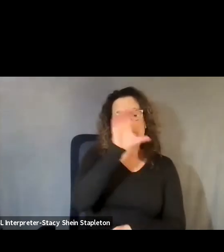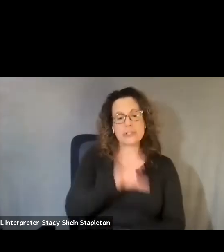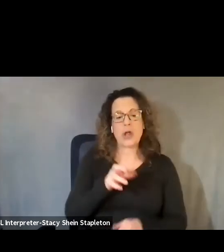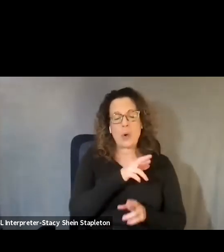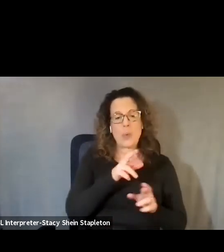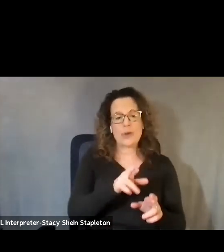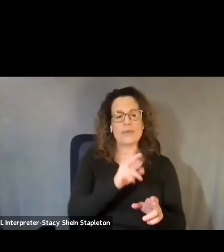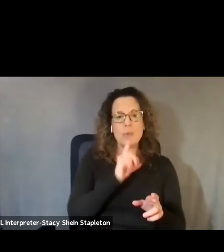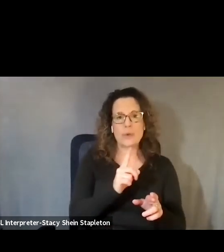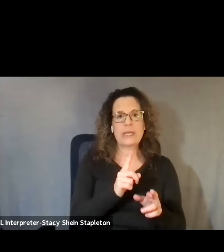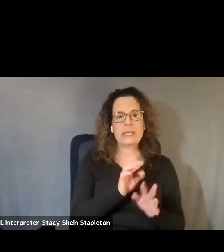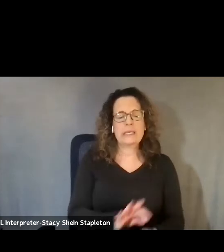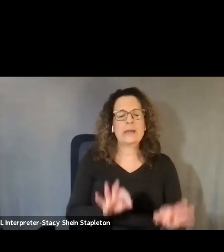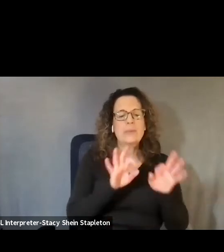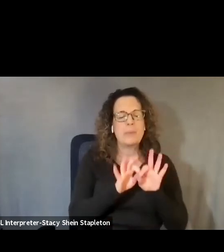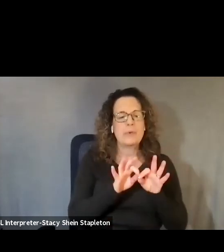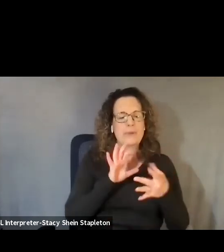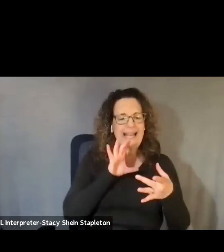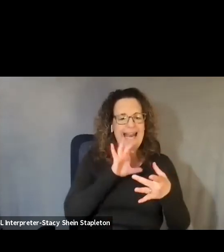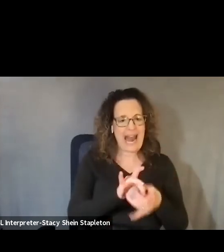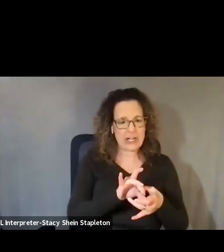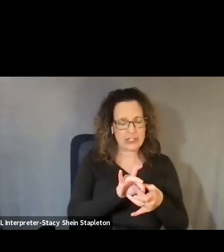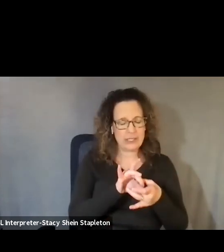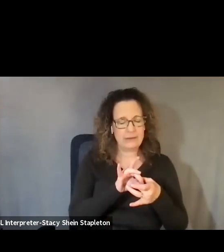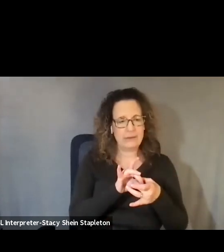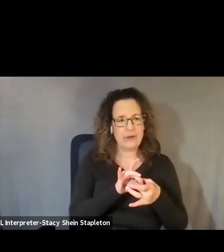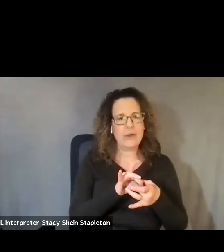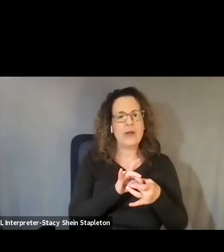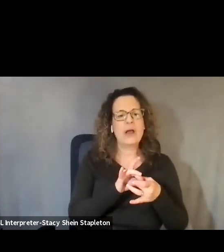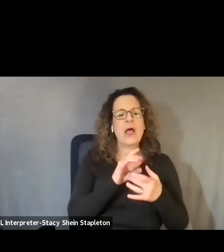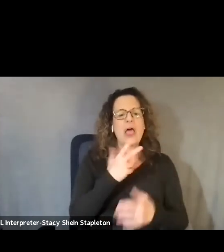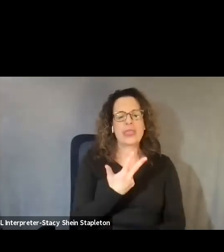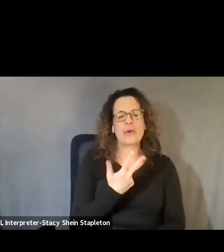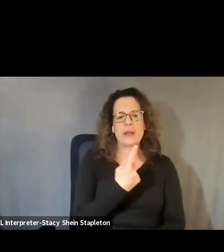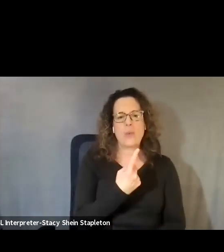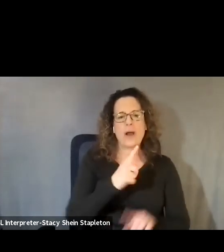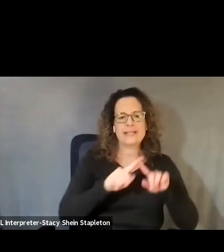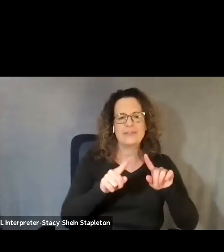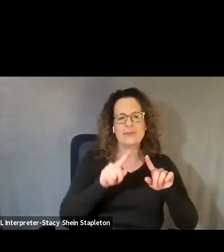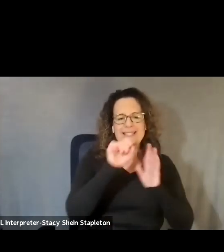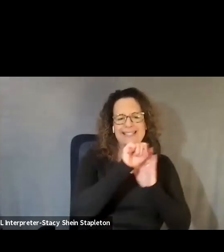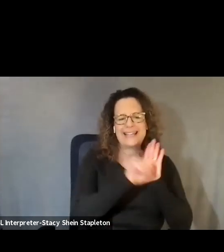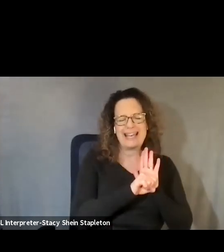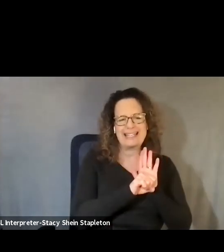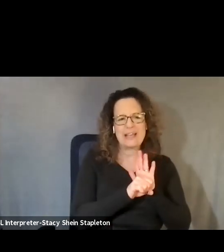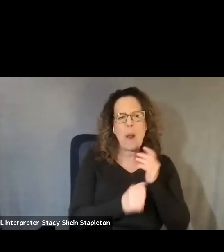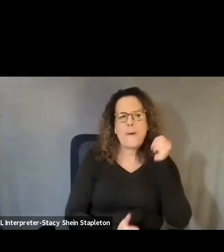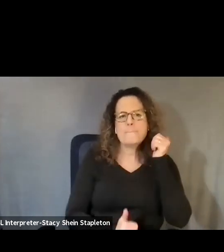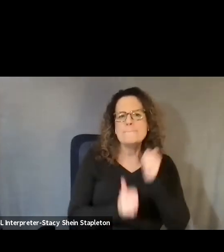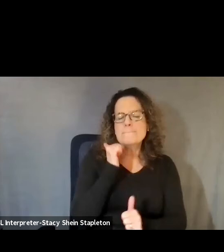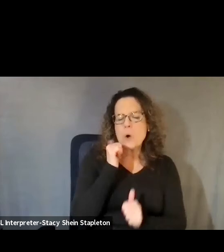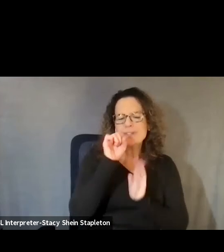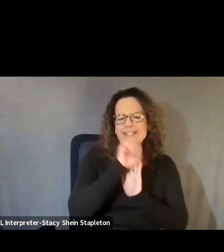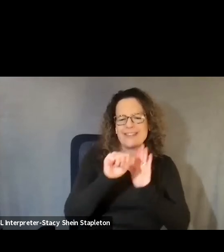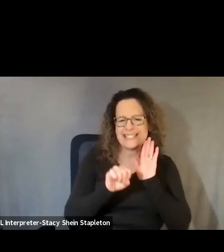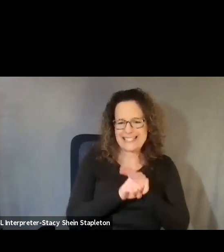is actually a critical choke point that connects 31 states. Think about that. A majority of the